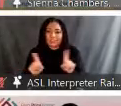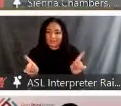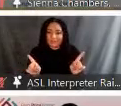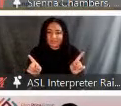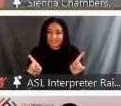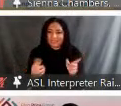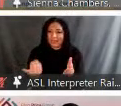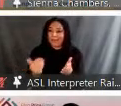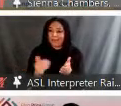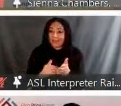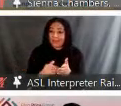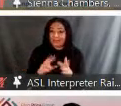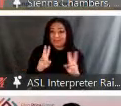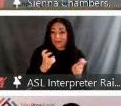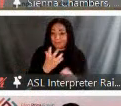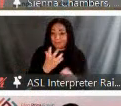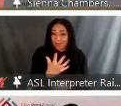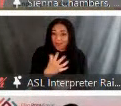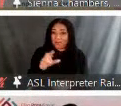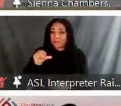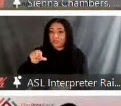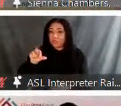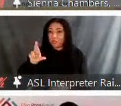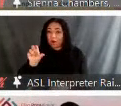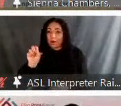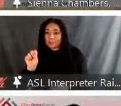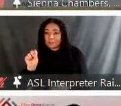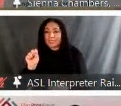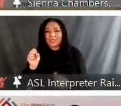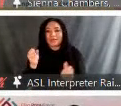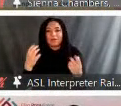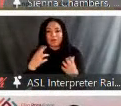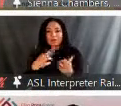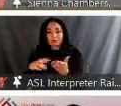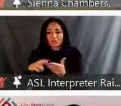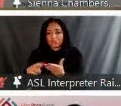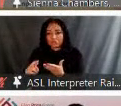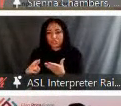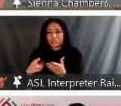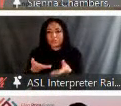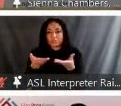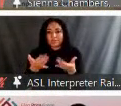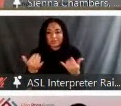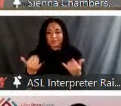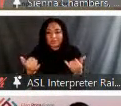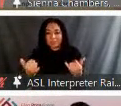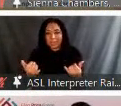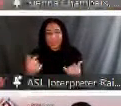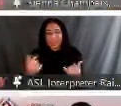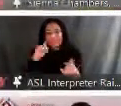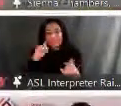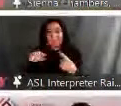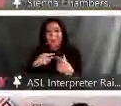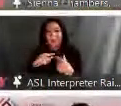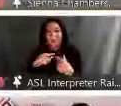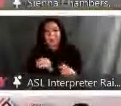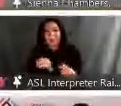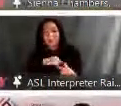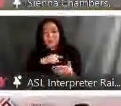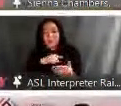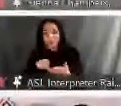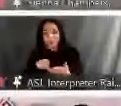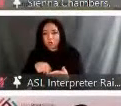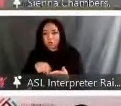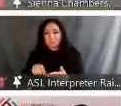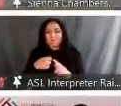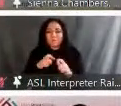a QRS, and then a lot of what the research that was presented today, look at the quality markers that are coming from specific groups, the Black